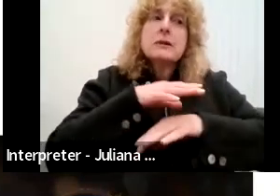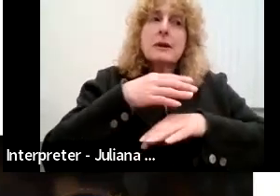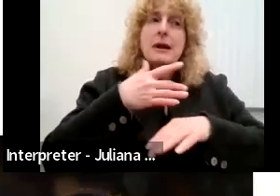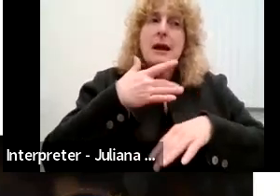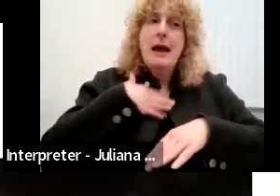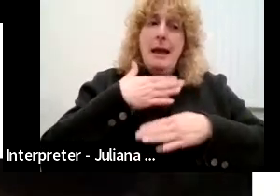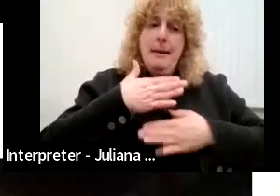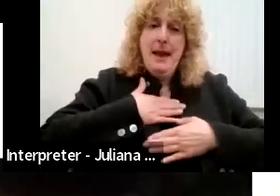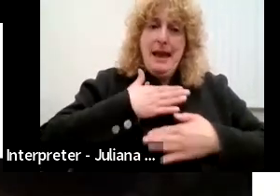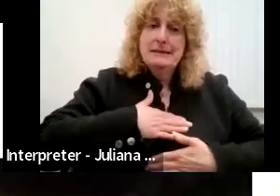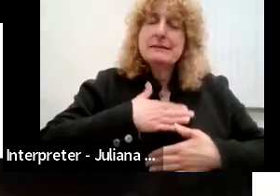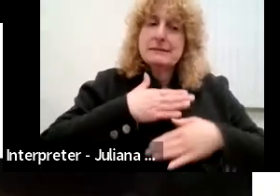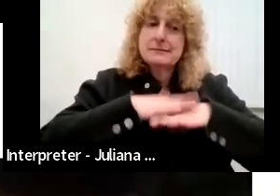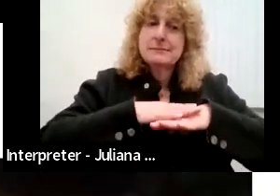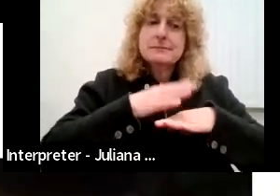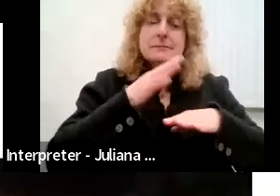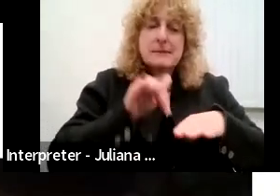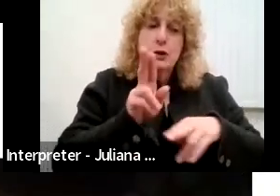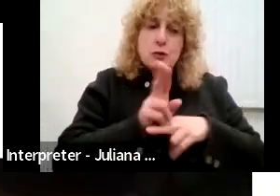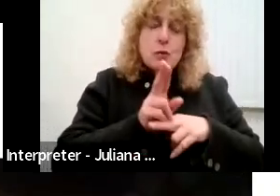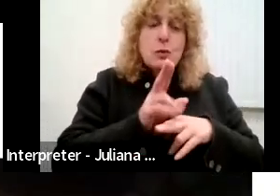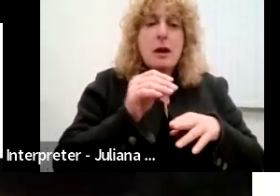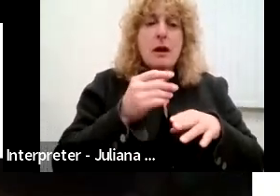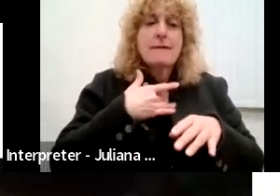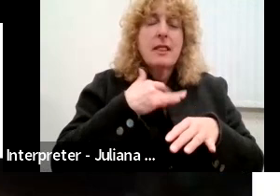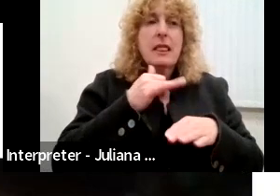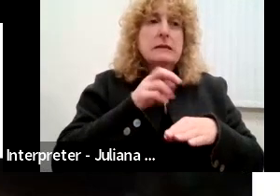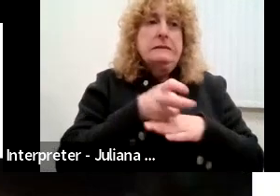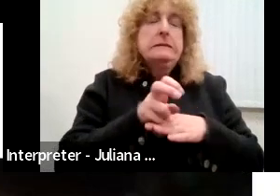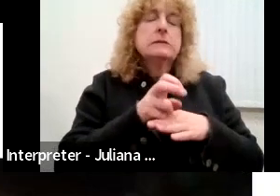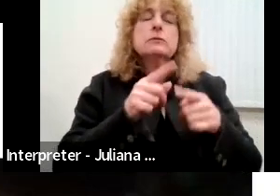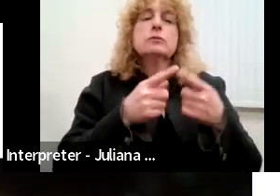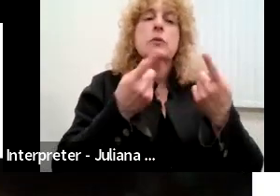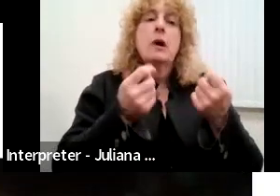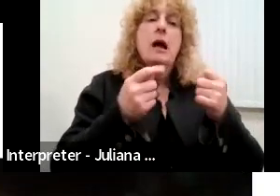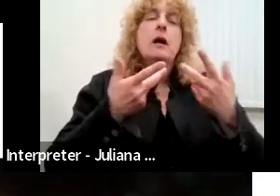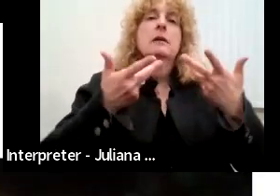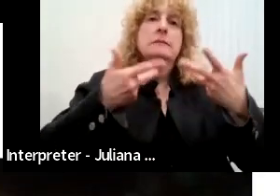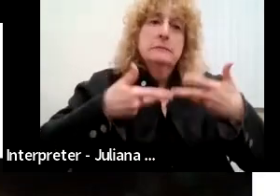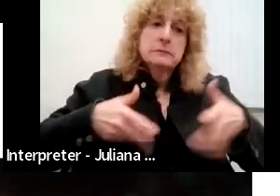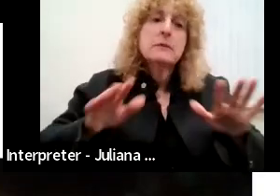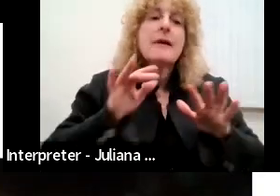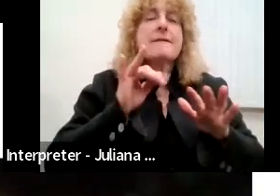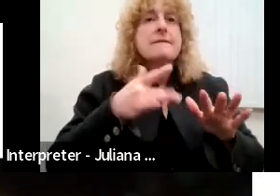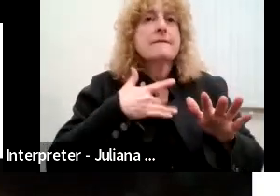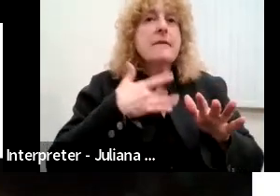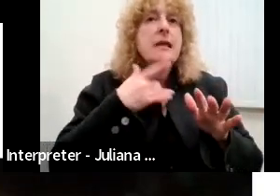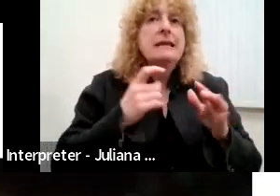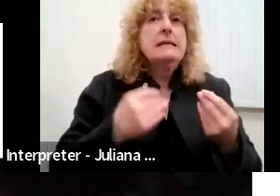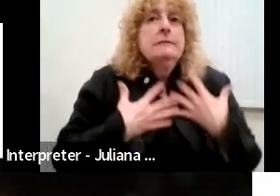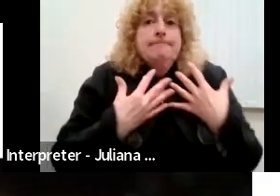Those can be used, and then also to kind of get those wiggles out. If someone is a sensory seeker,